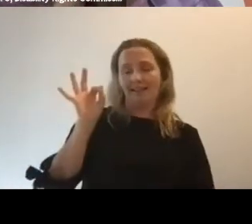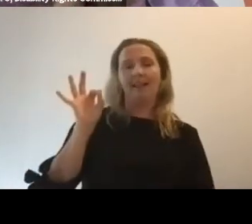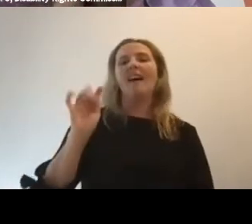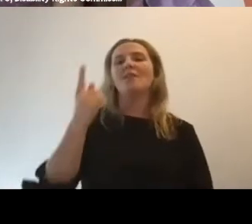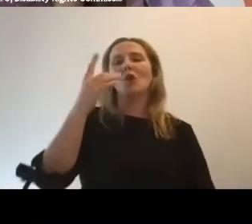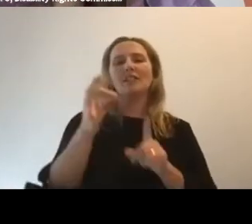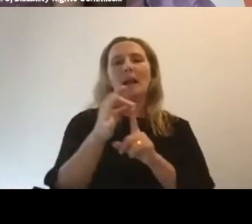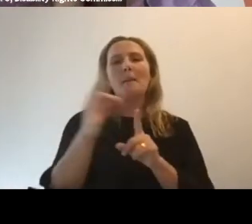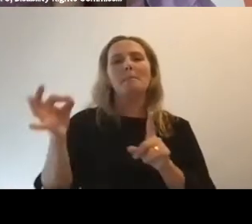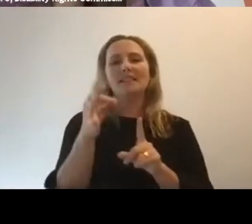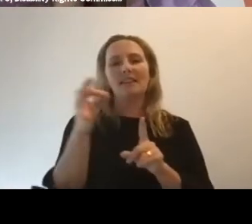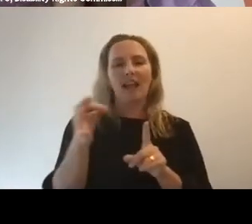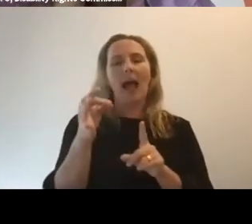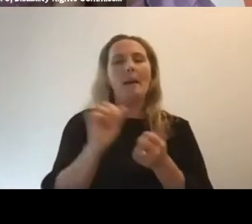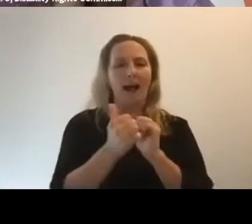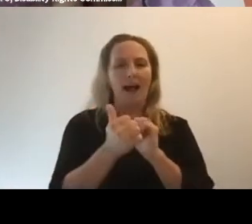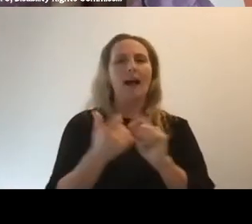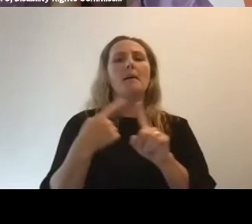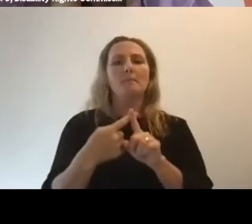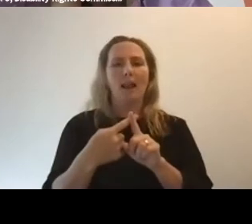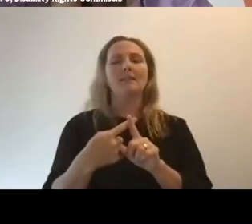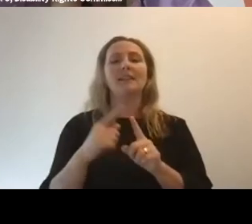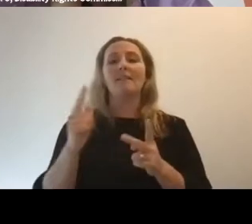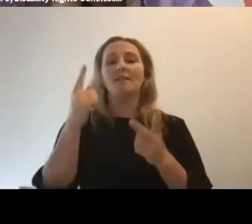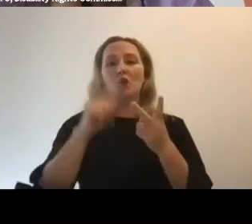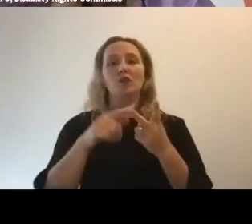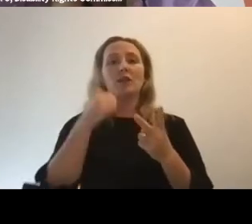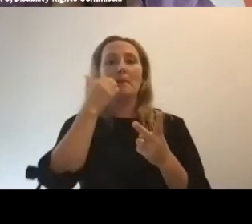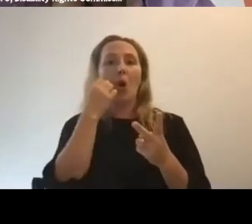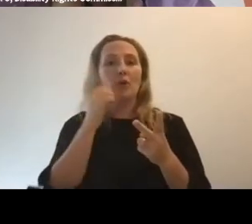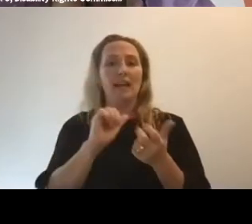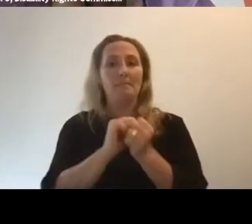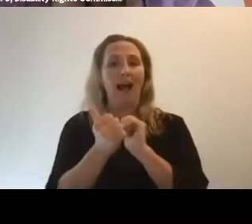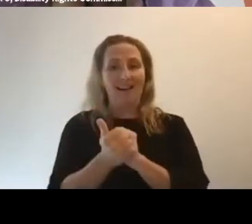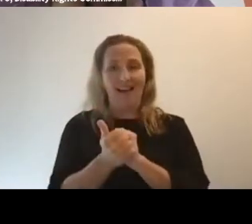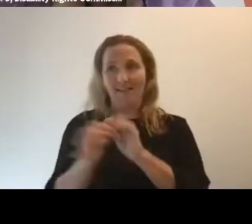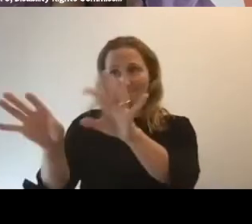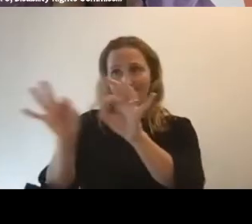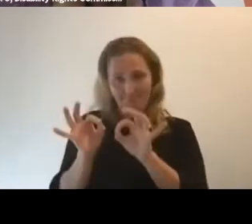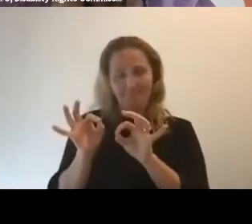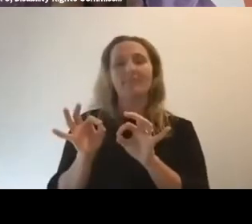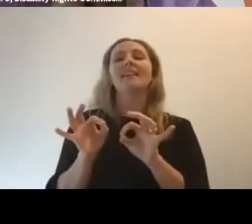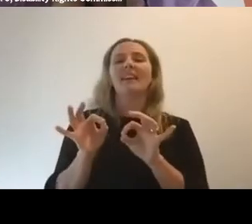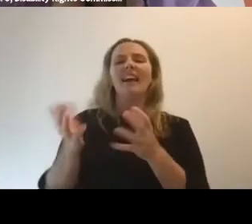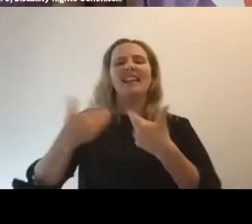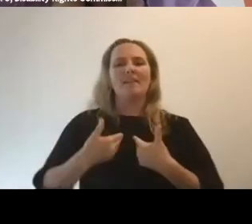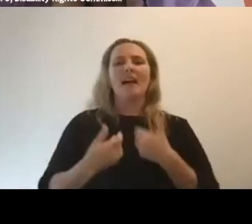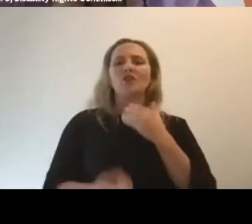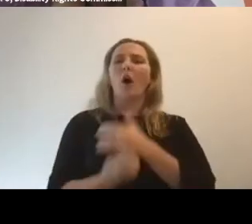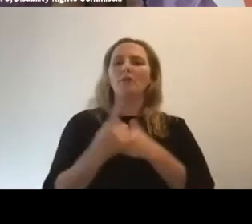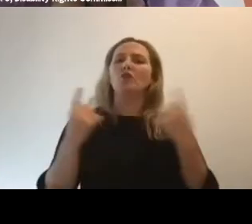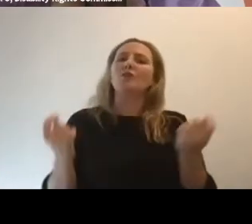first female Māori partner. And what that did was give us the opportunity to celebrate in those